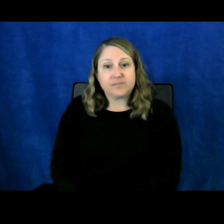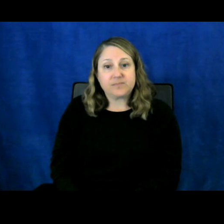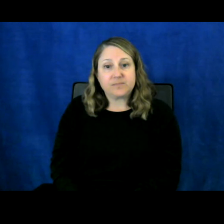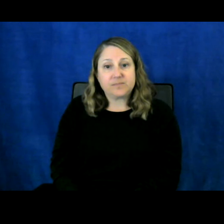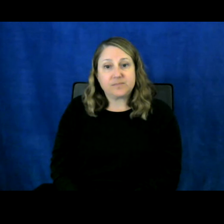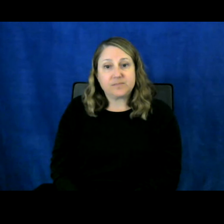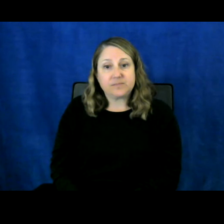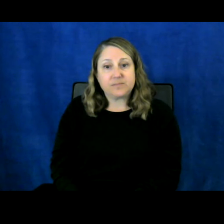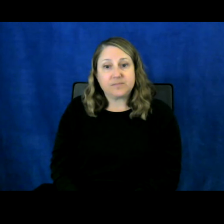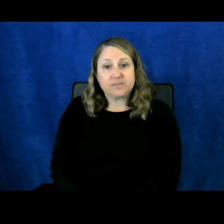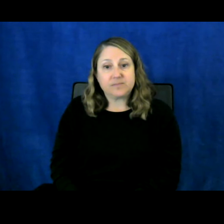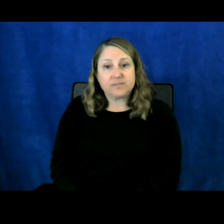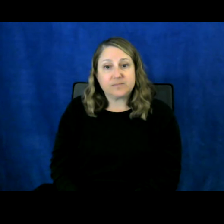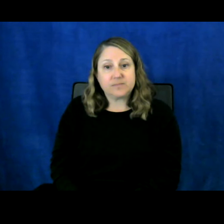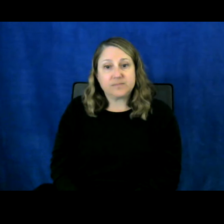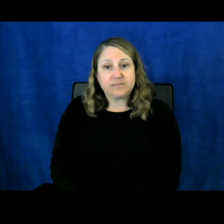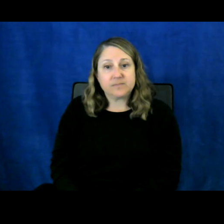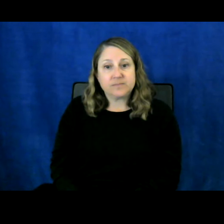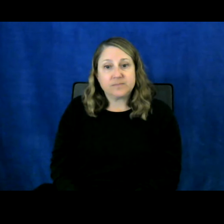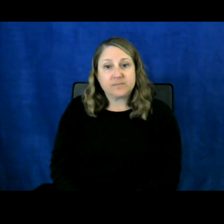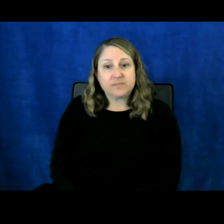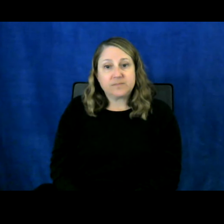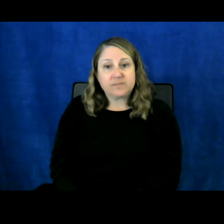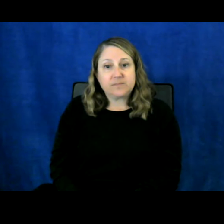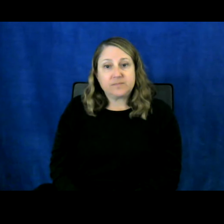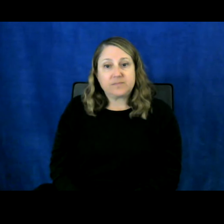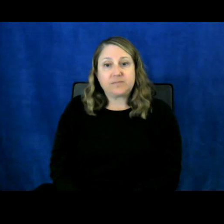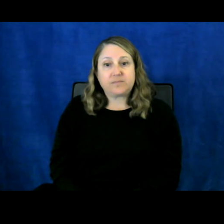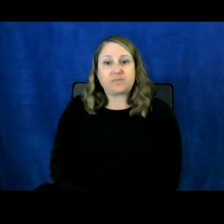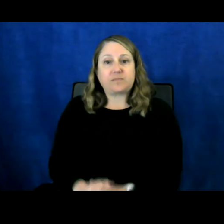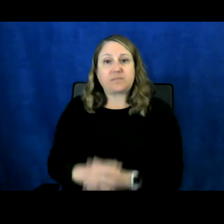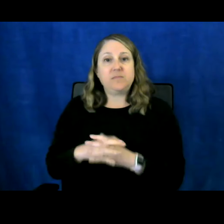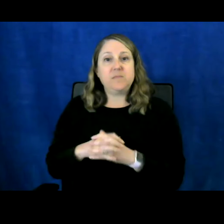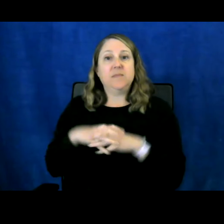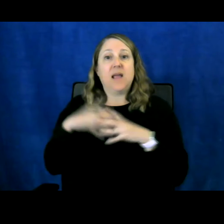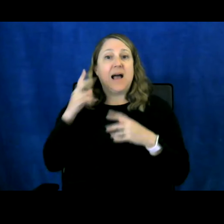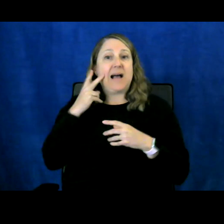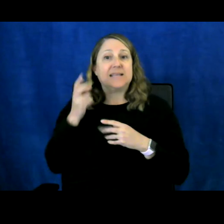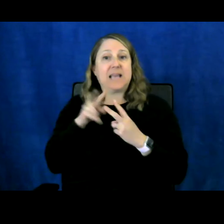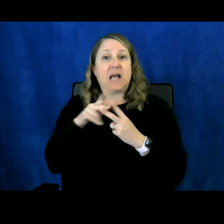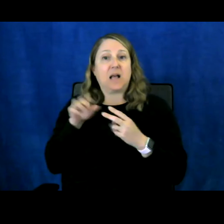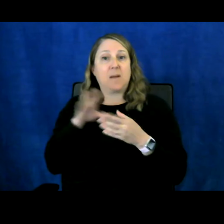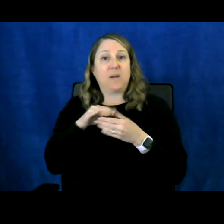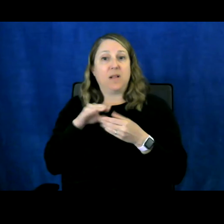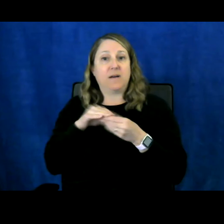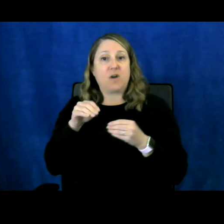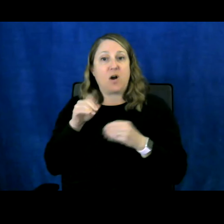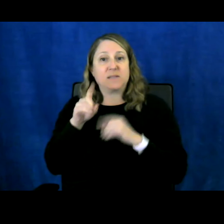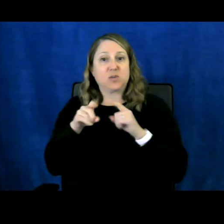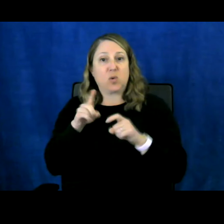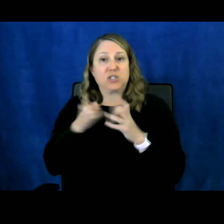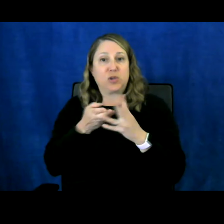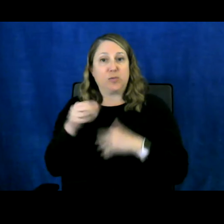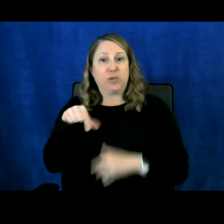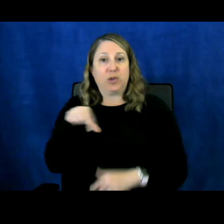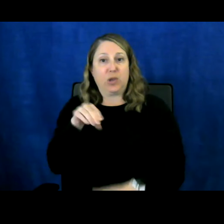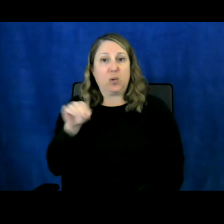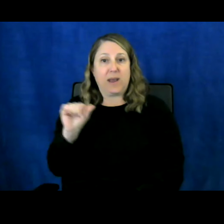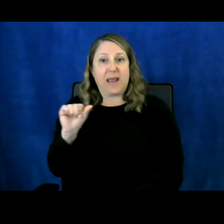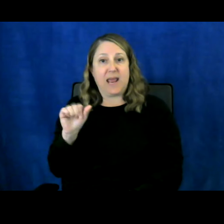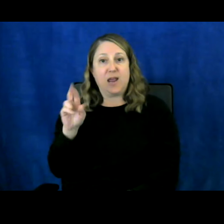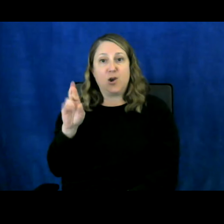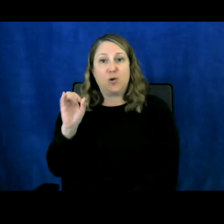Okay. I do see that there was a couple of questions or comments submitted through the Q&A, and Robert,